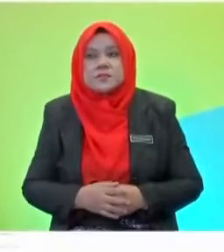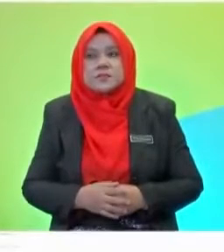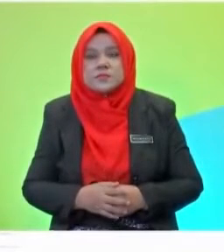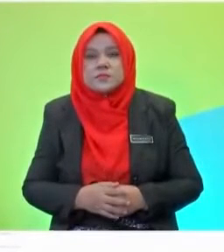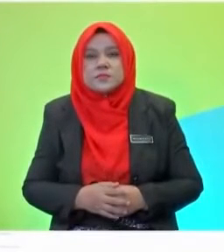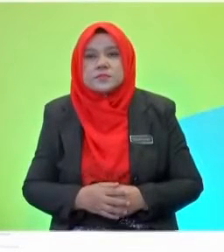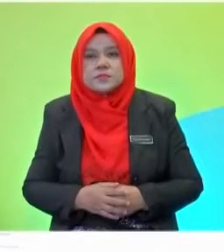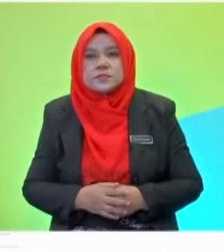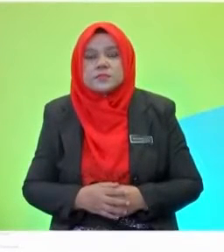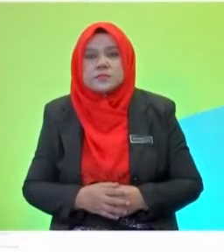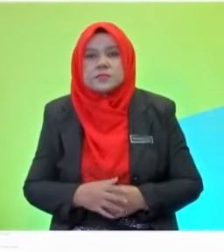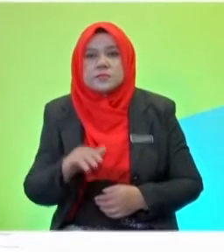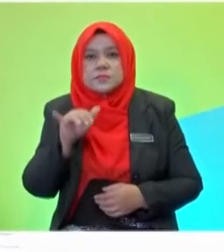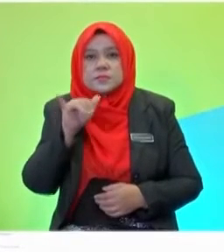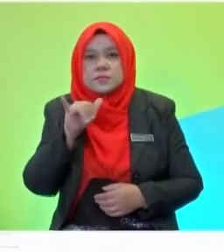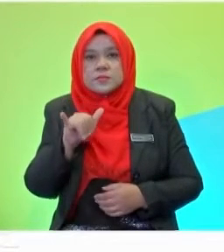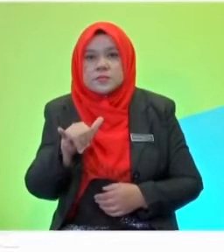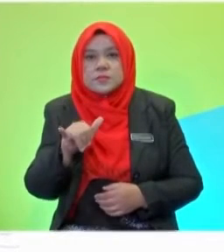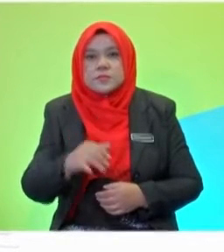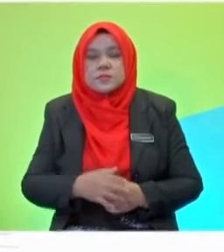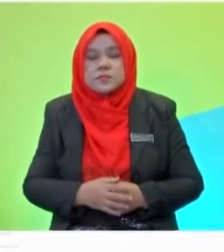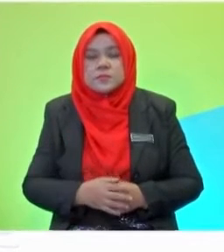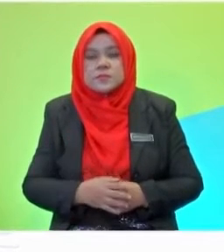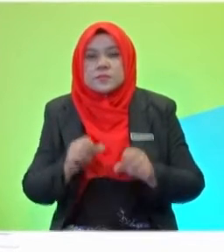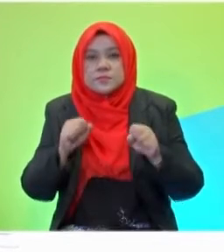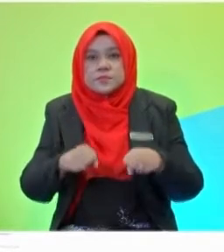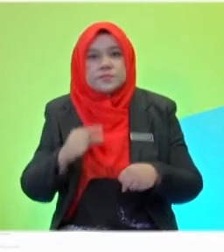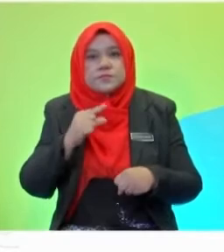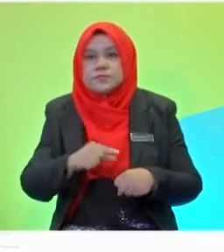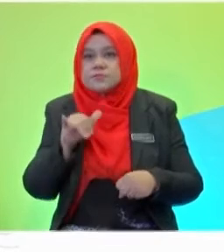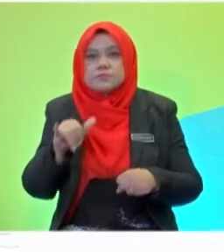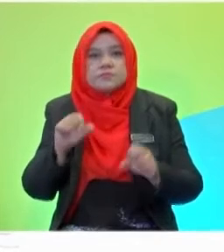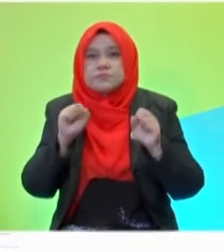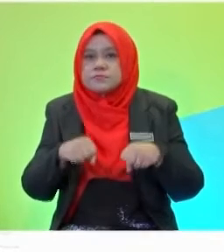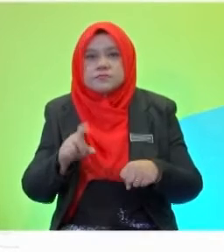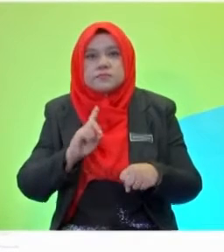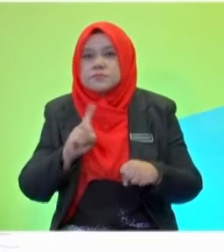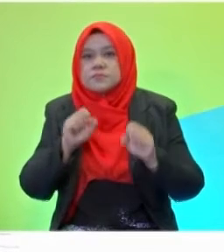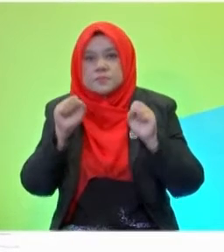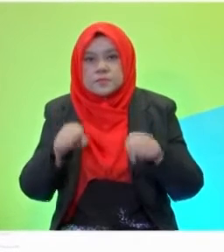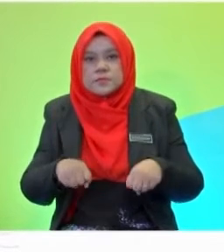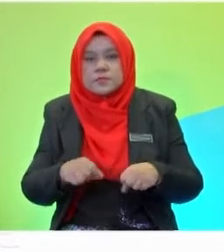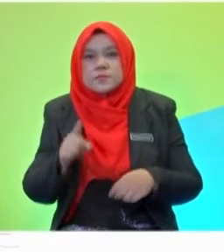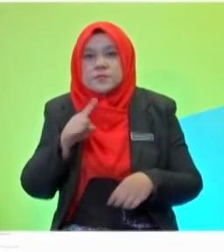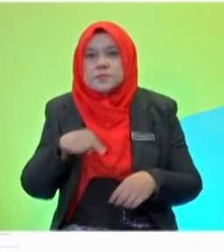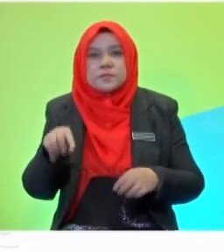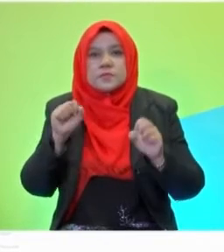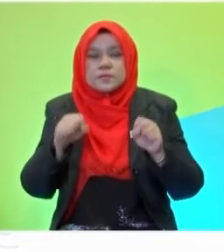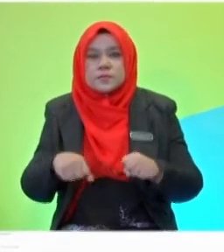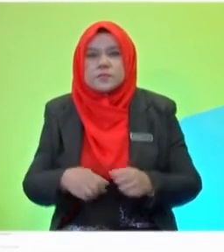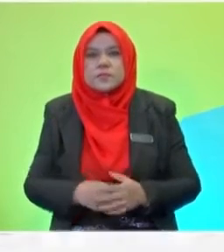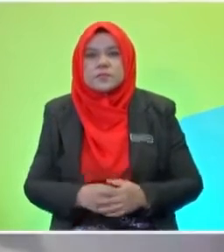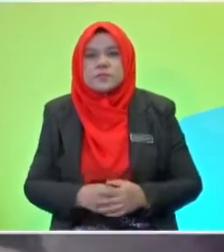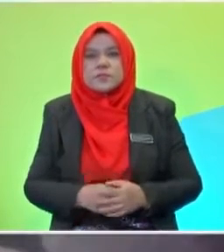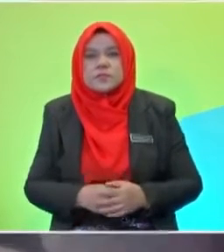instead of G, now we're using Y. Yes. So it doesn't matter which alphabet. It can be anything. Can be okay. G, can be Y, can be star. Ah, okay. Can okay. be a circle, also can. Unknown right.